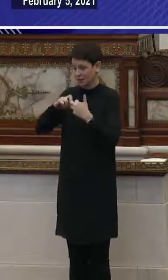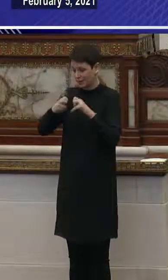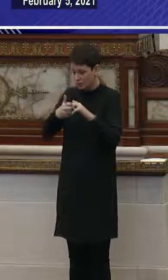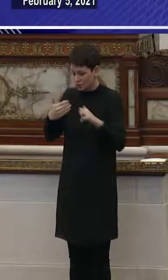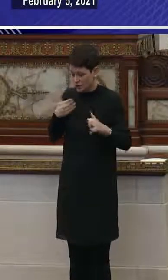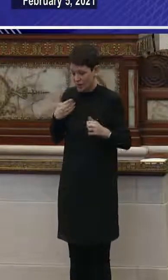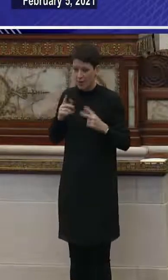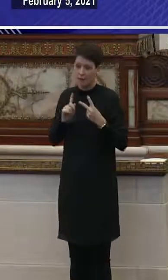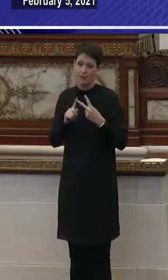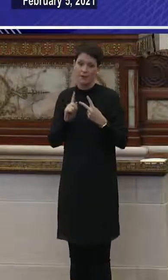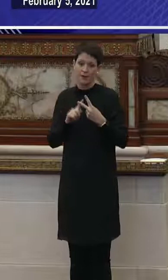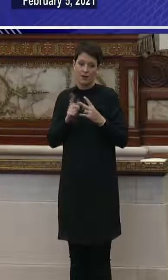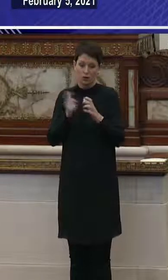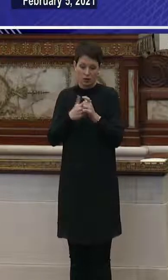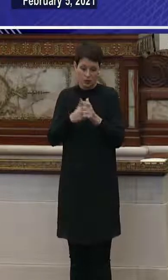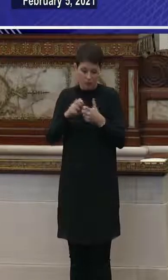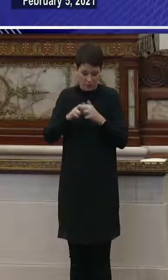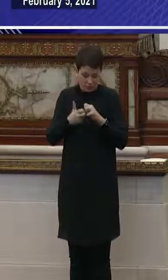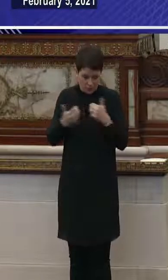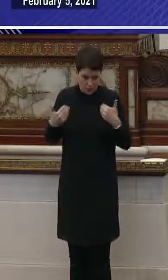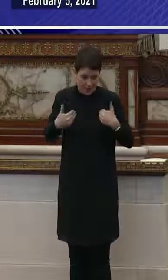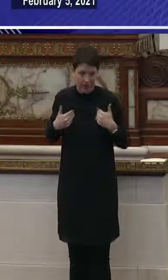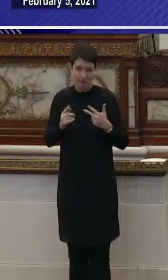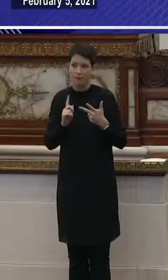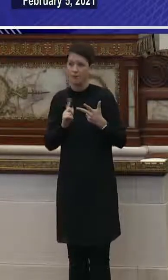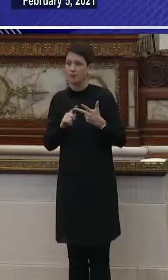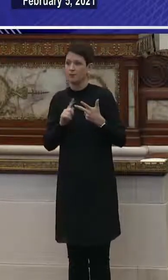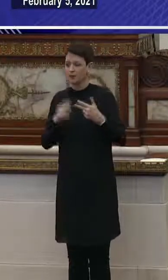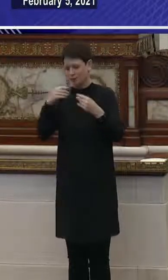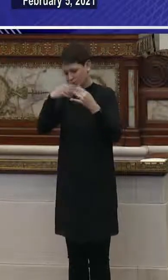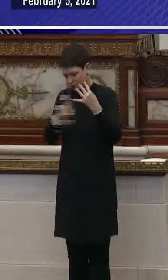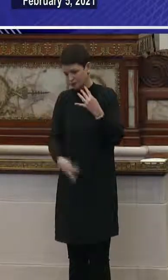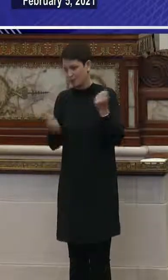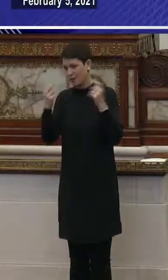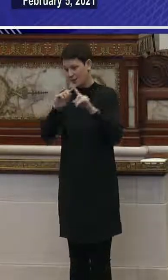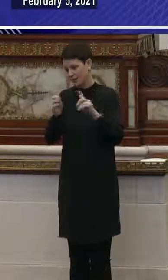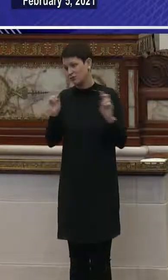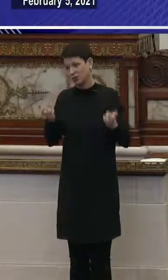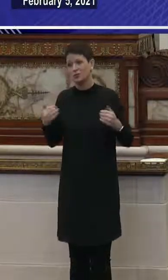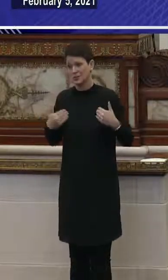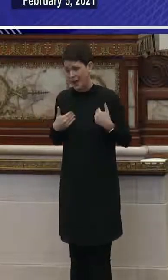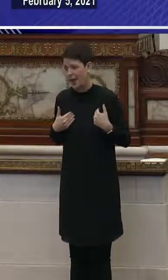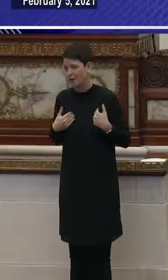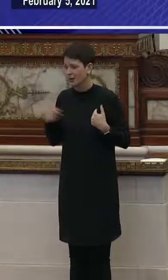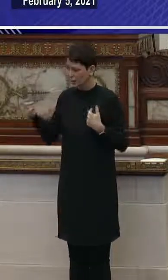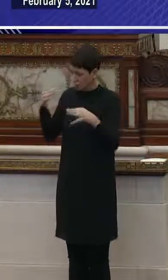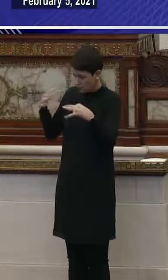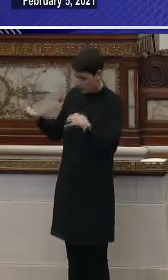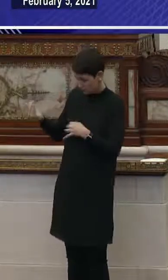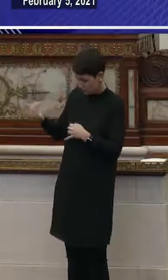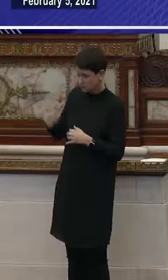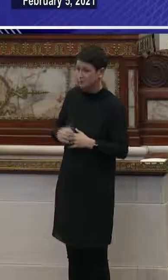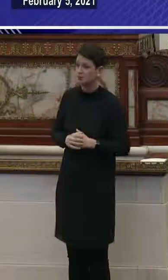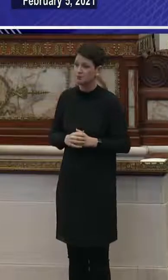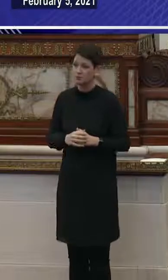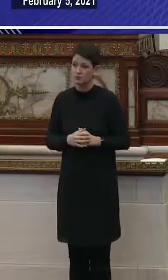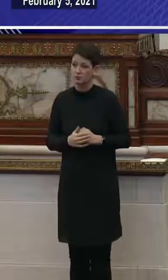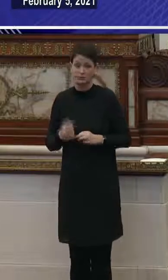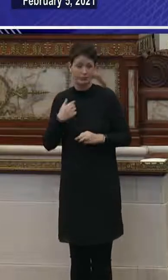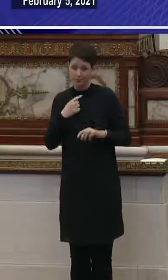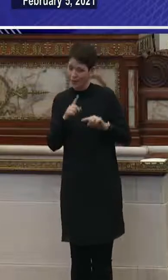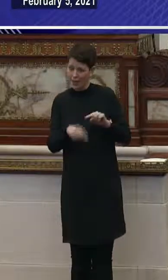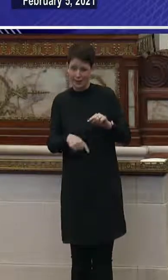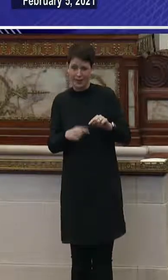could be criminal issues, there could be all kinds of issues. So can you speak to that? So I cannot